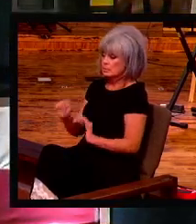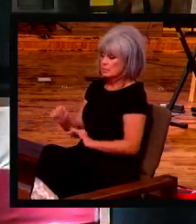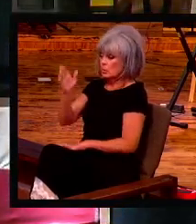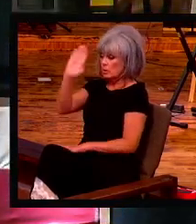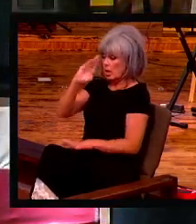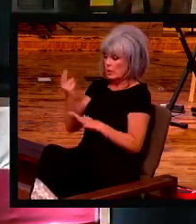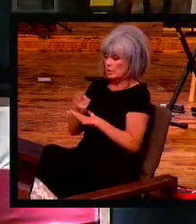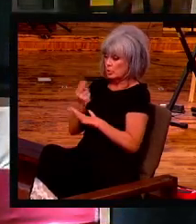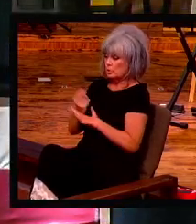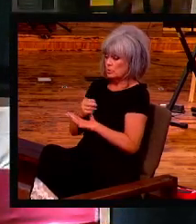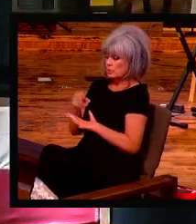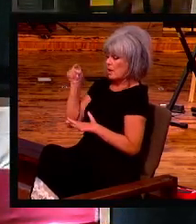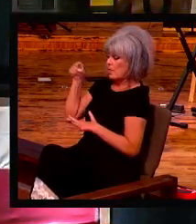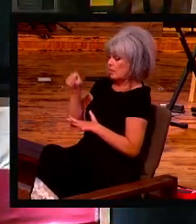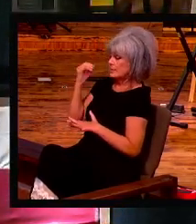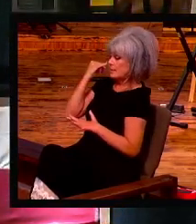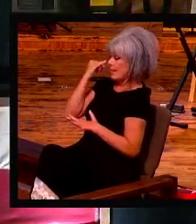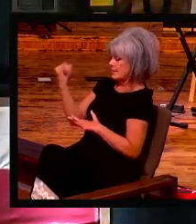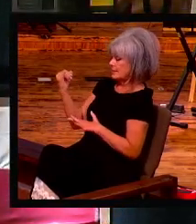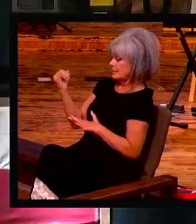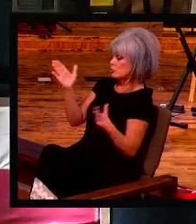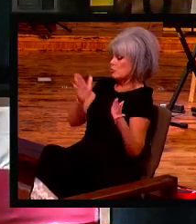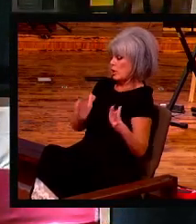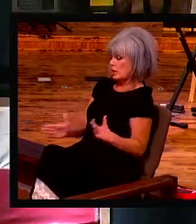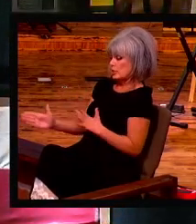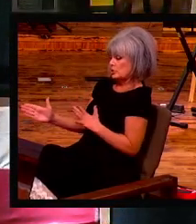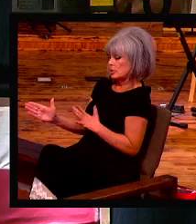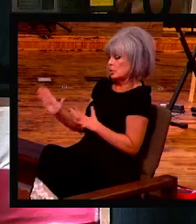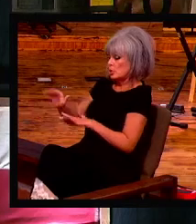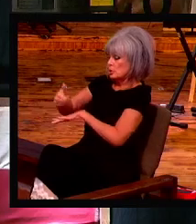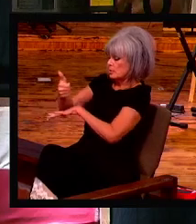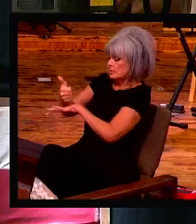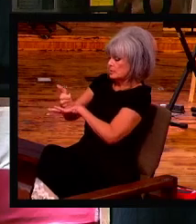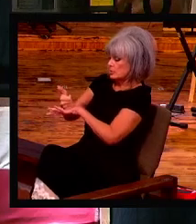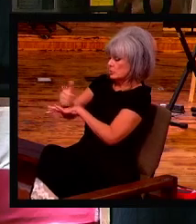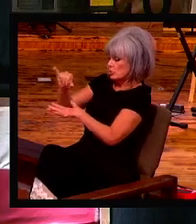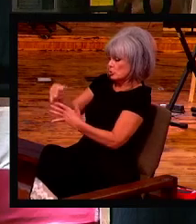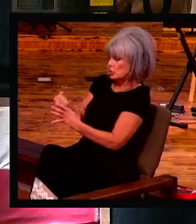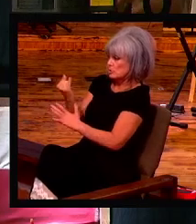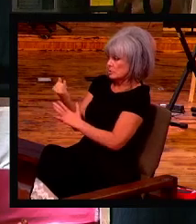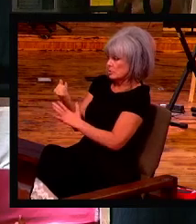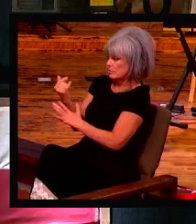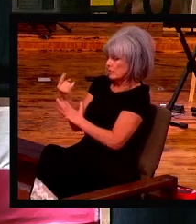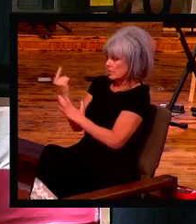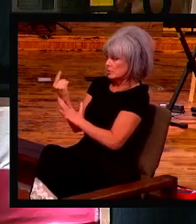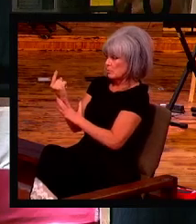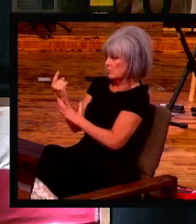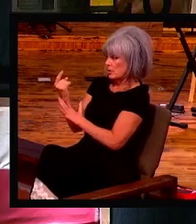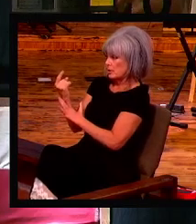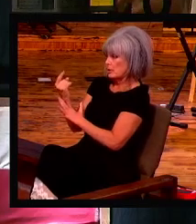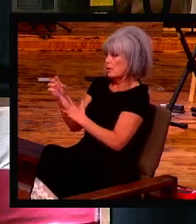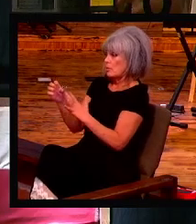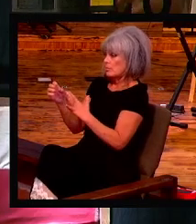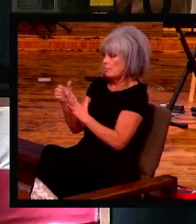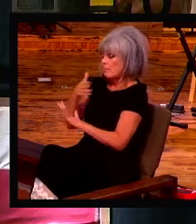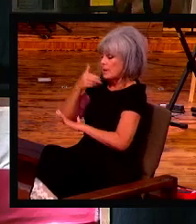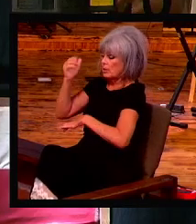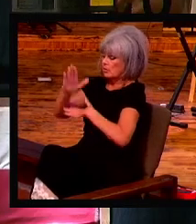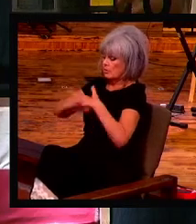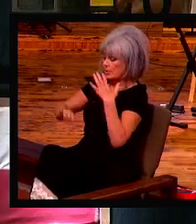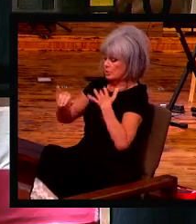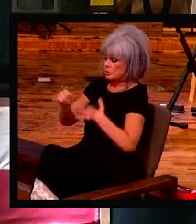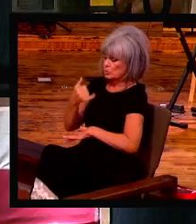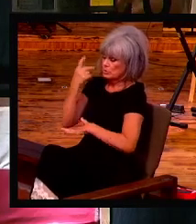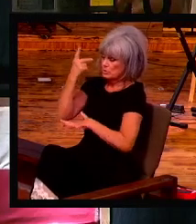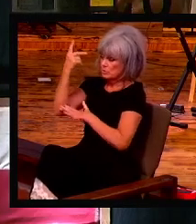this idea and this strategy to position Joseph for something much bigger than he ever dreamed? Right? Like,